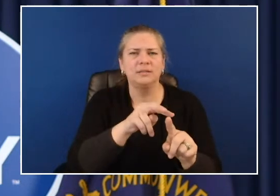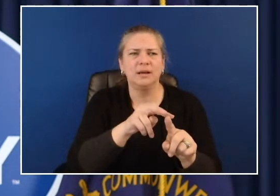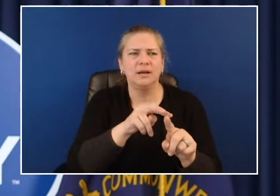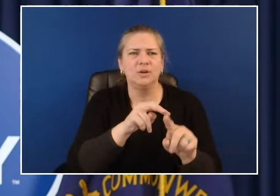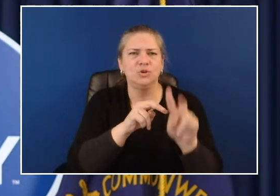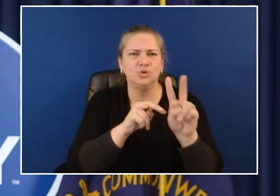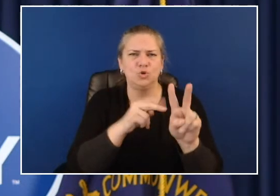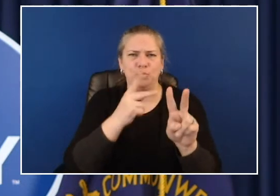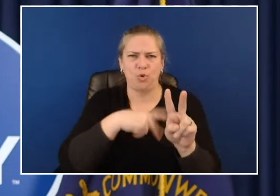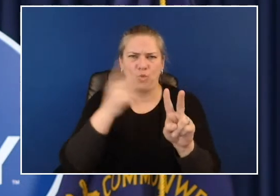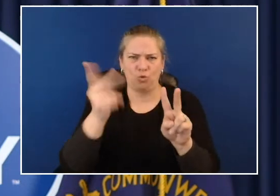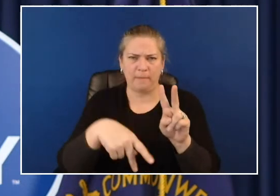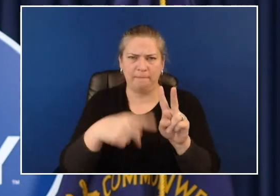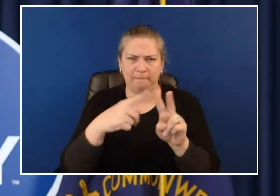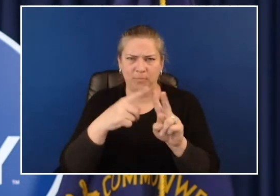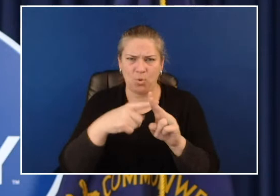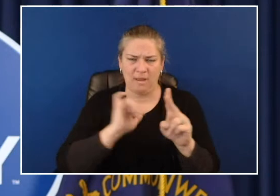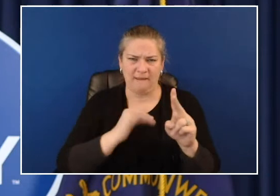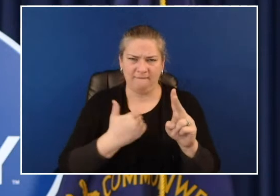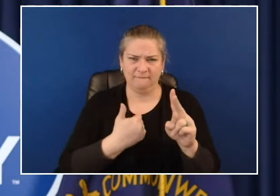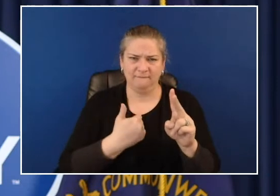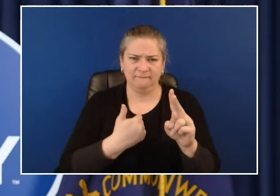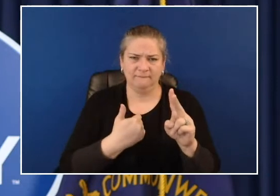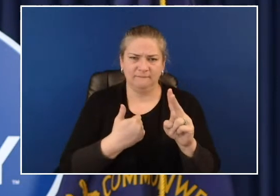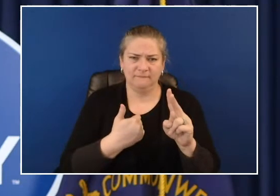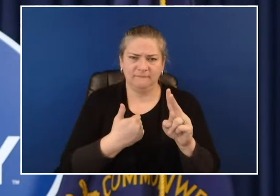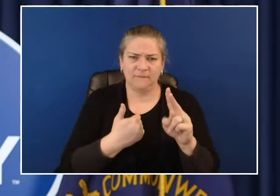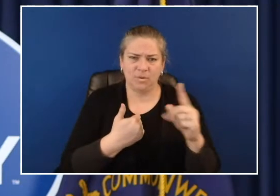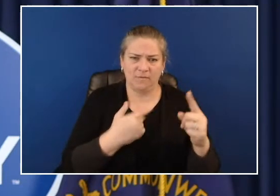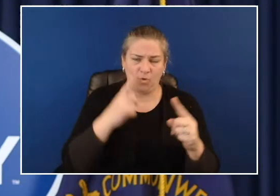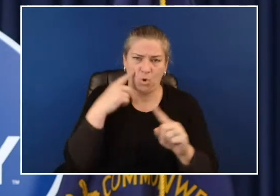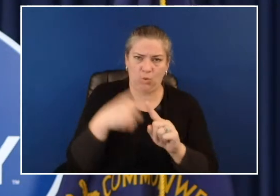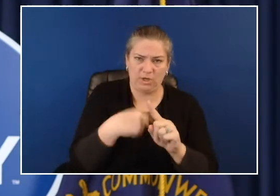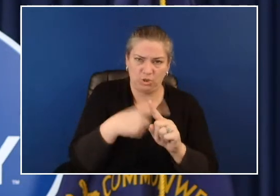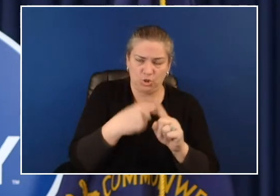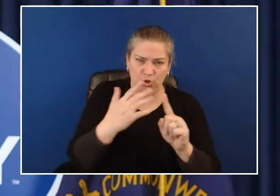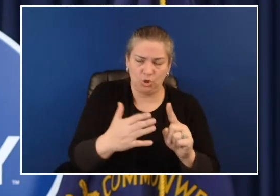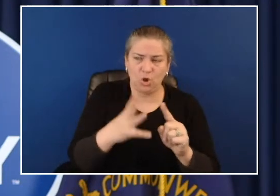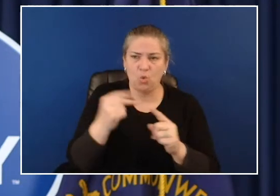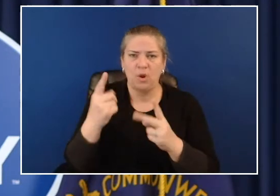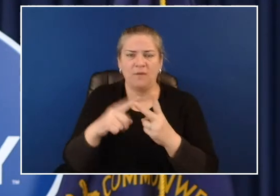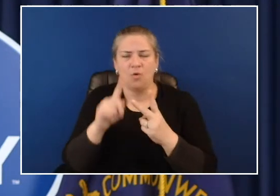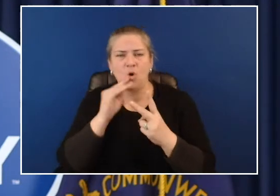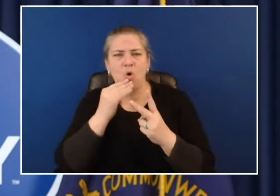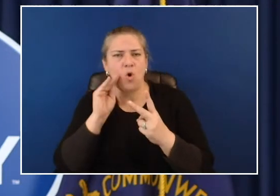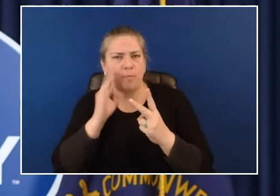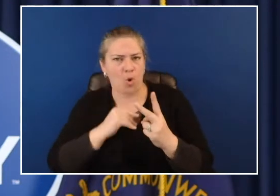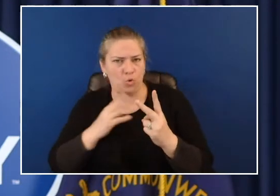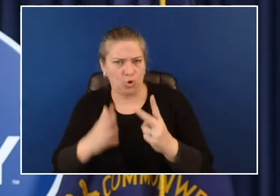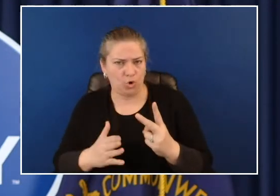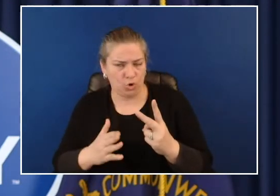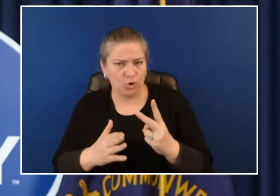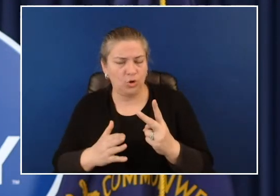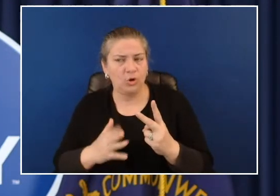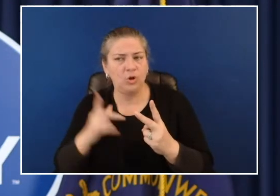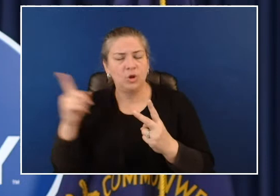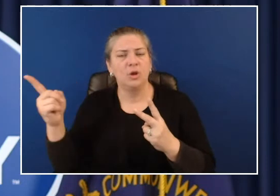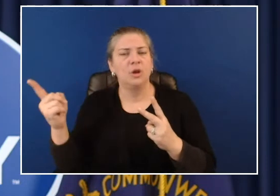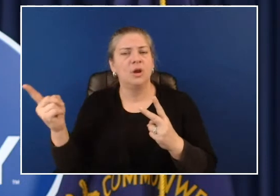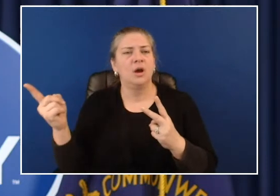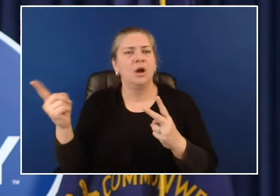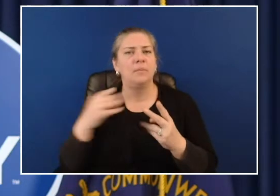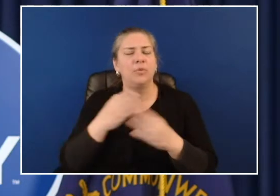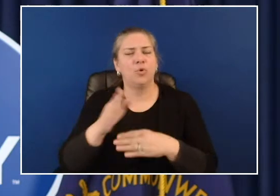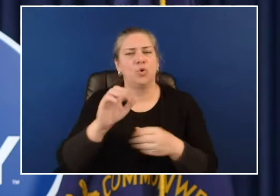that we have, one for renters and now one for homeowners that come through